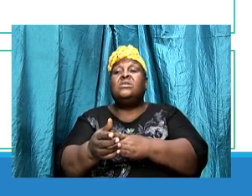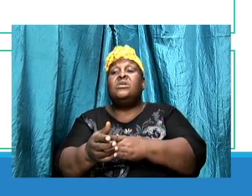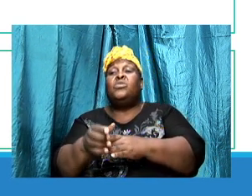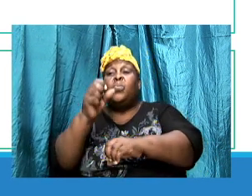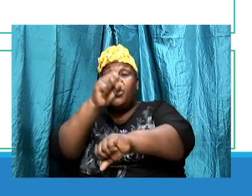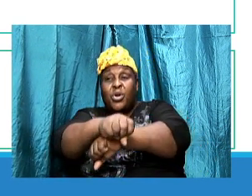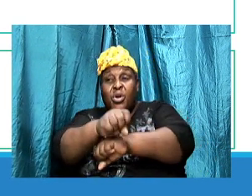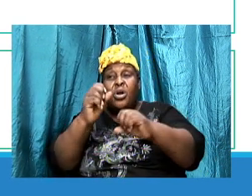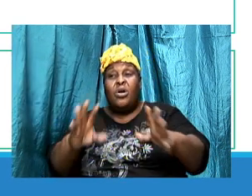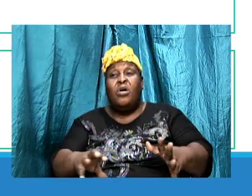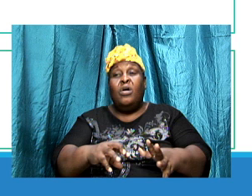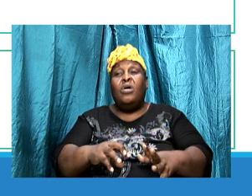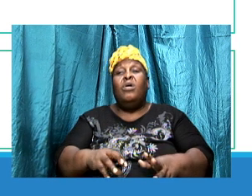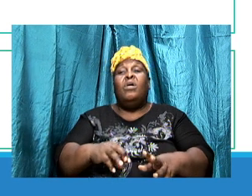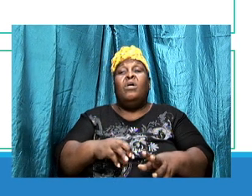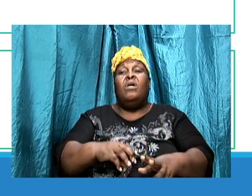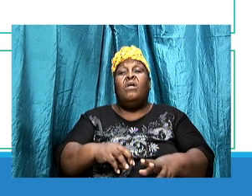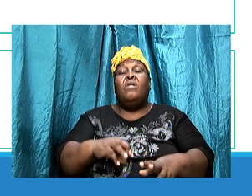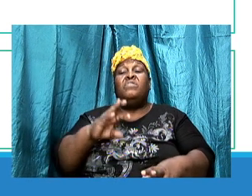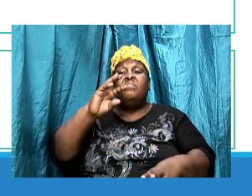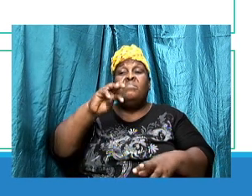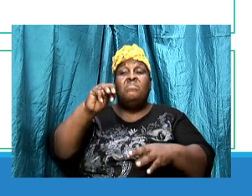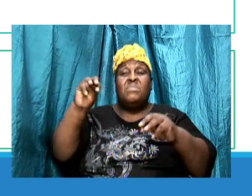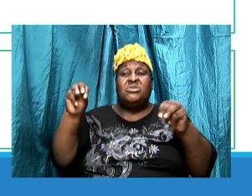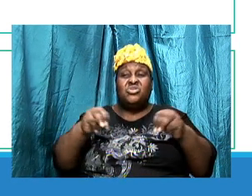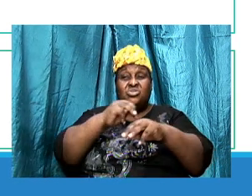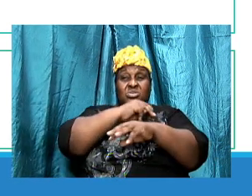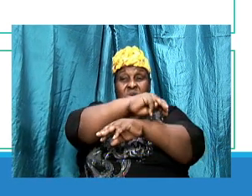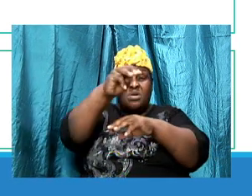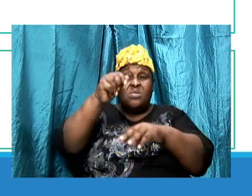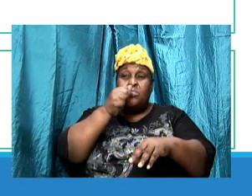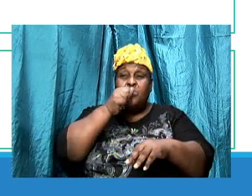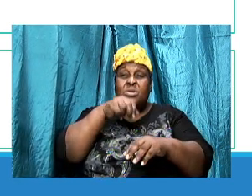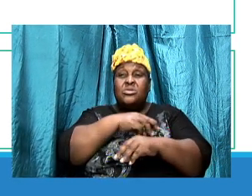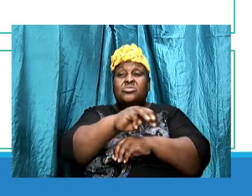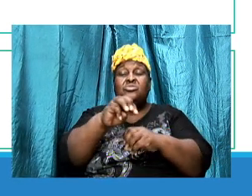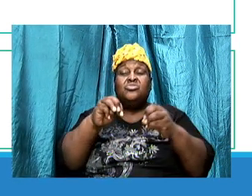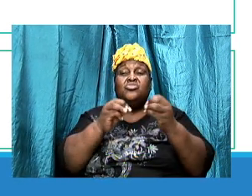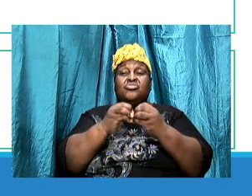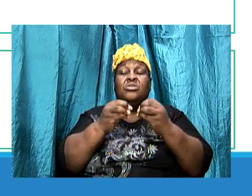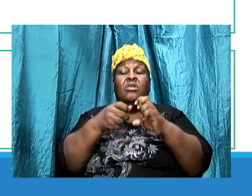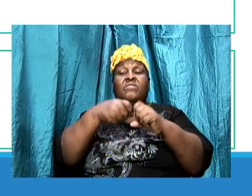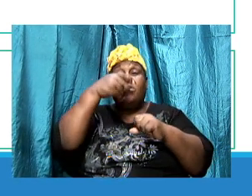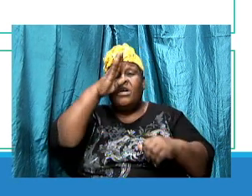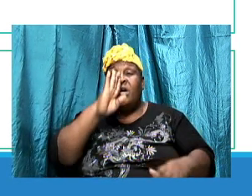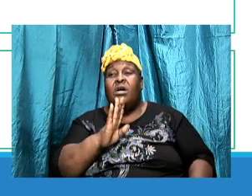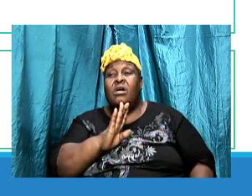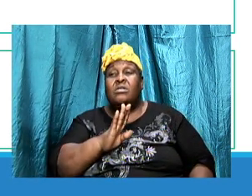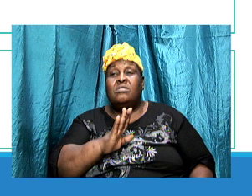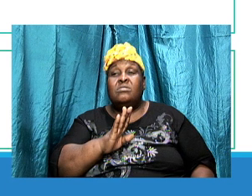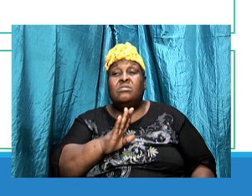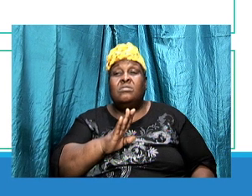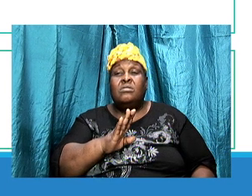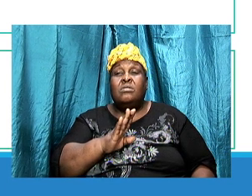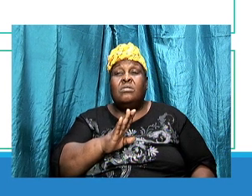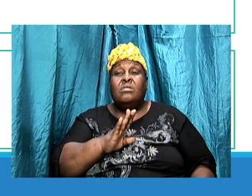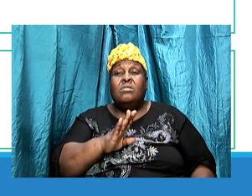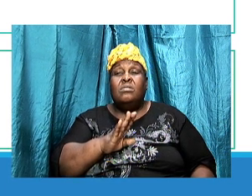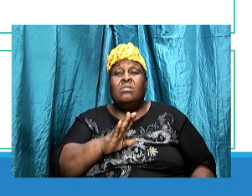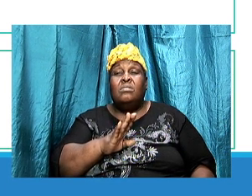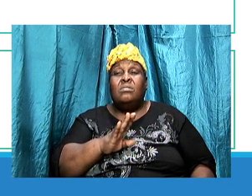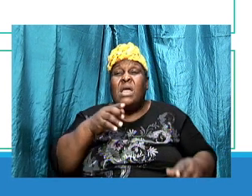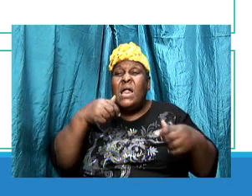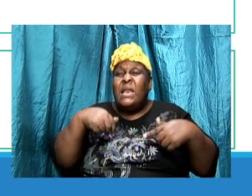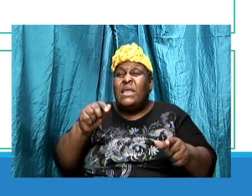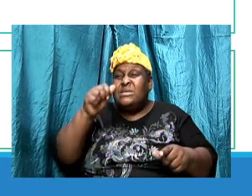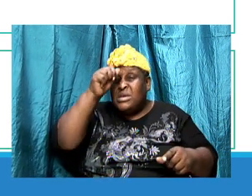he was now giving them, you know, how they should view leaders. And he used the word minister. He said, let a man